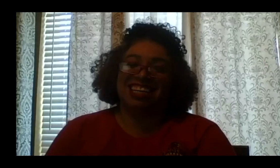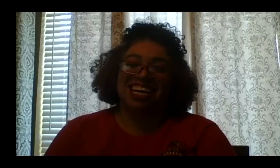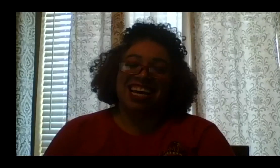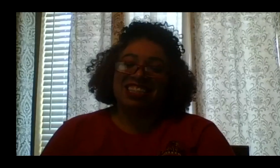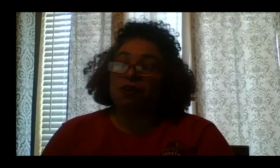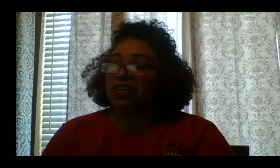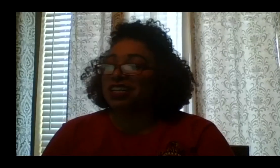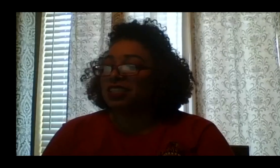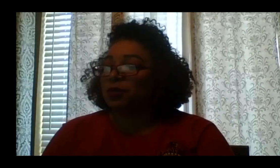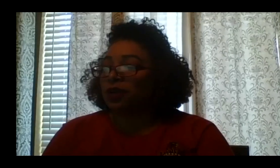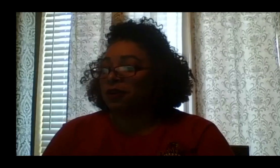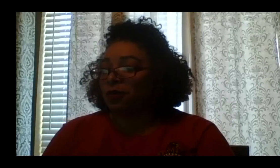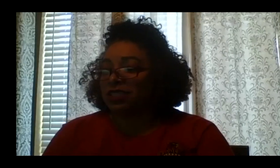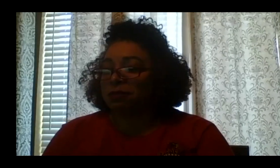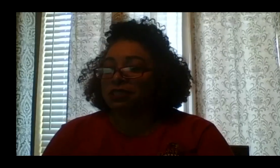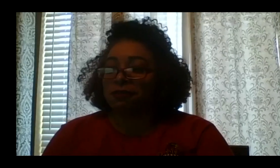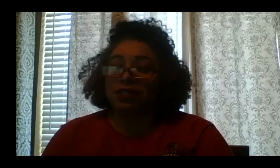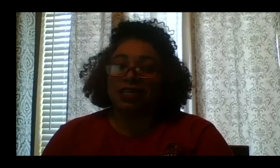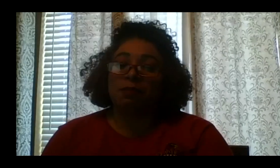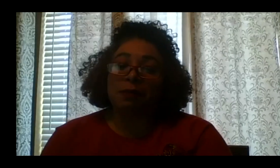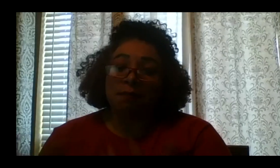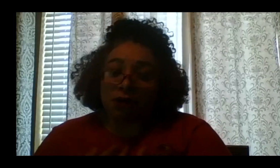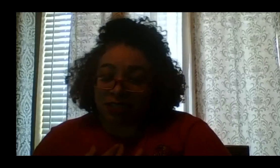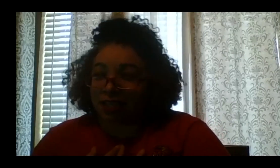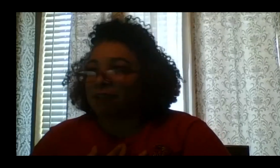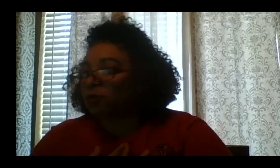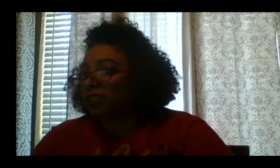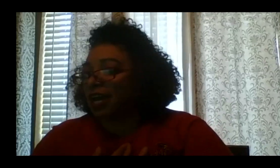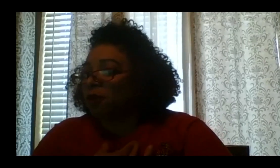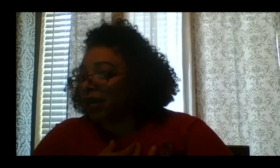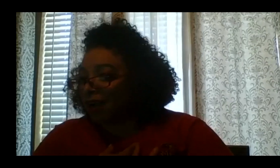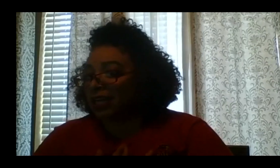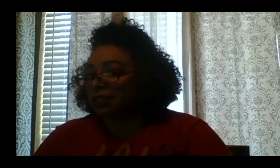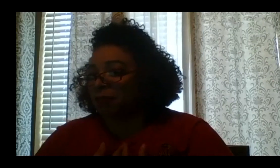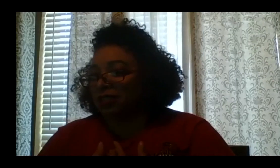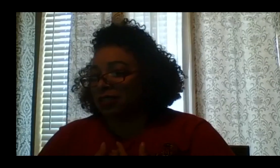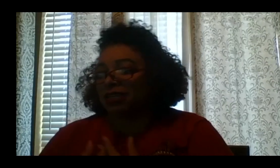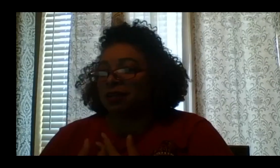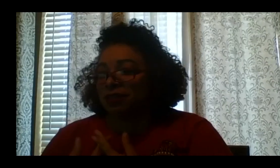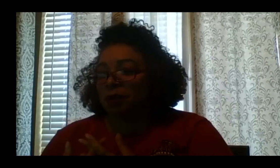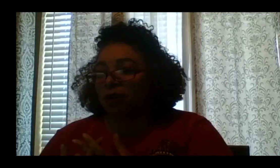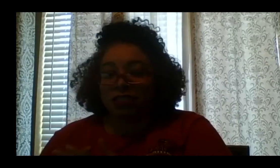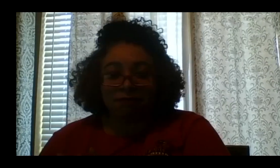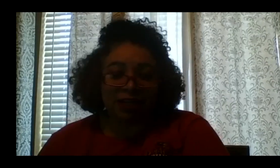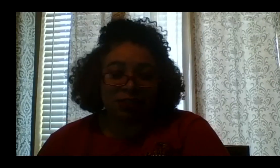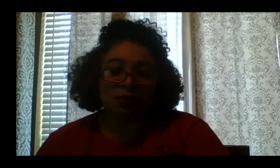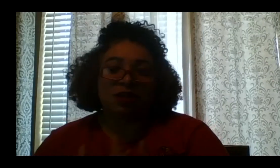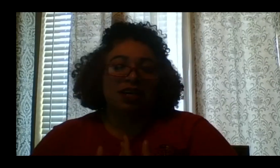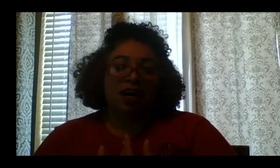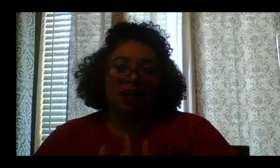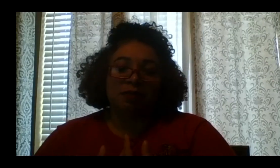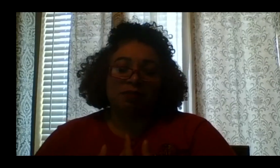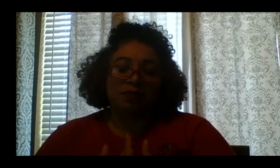chat. So if we didn't get to one of your questions, please feel free to email me personally. Everyone should have all my contact information because I personally invited